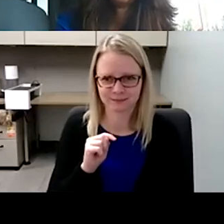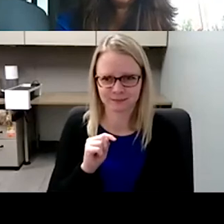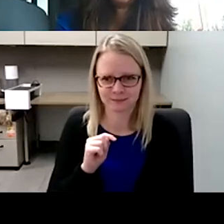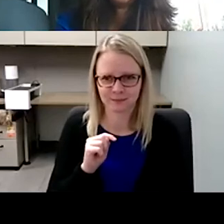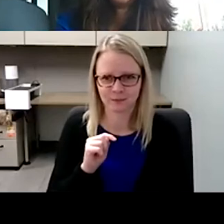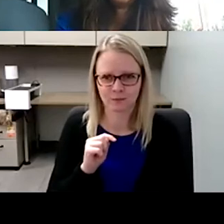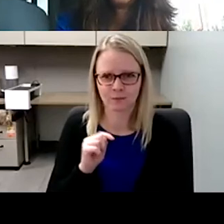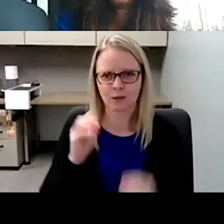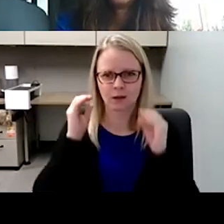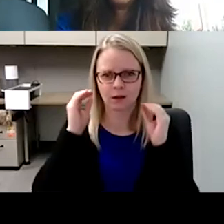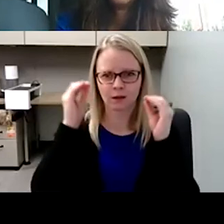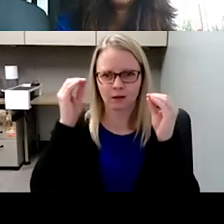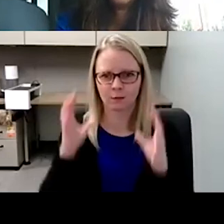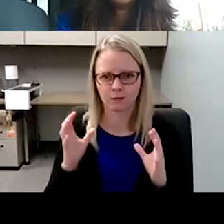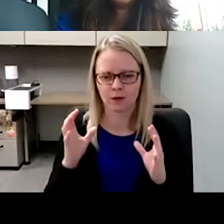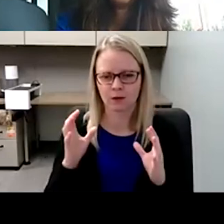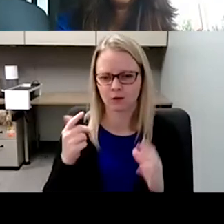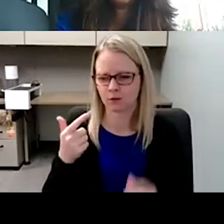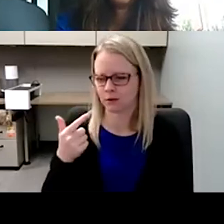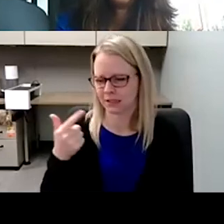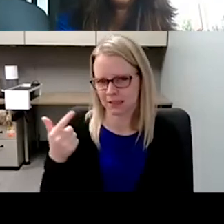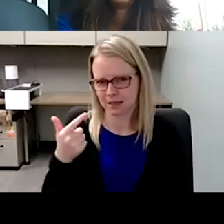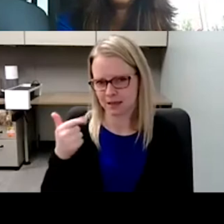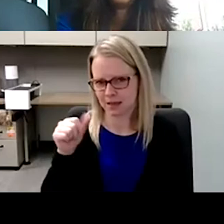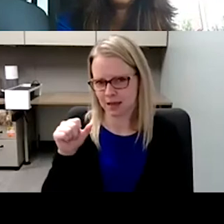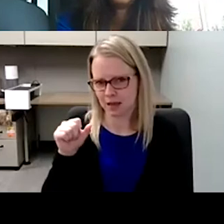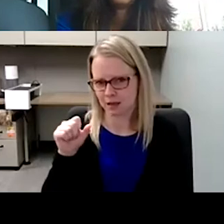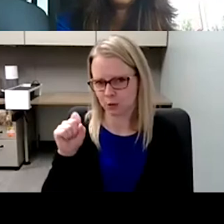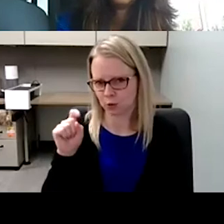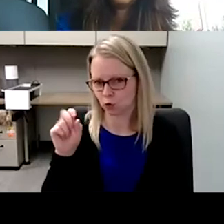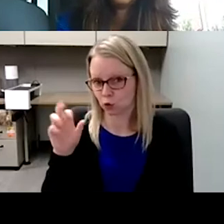And then with Professor Gasser, he pushed me along.